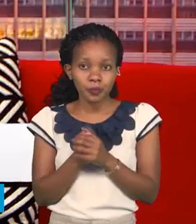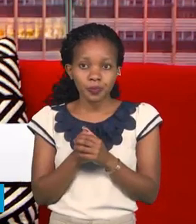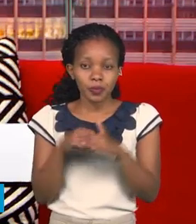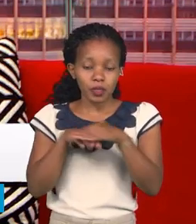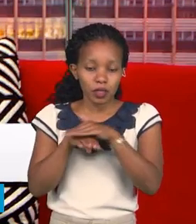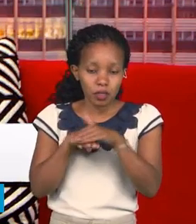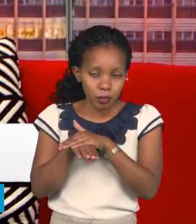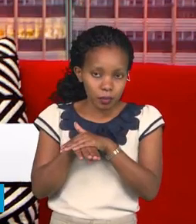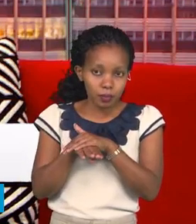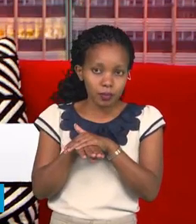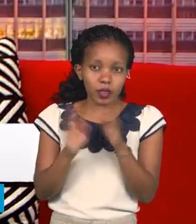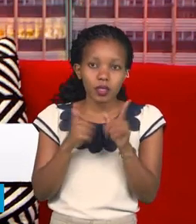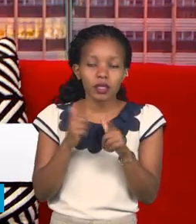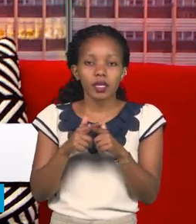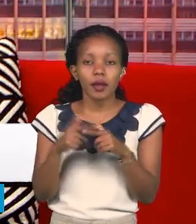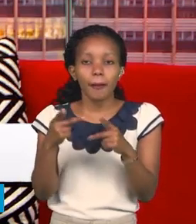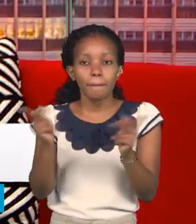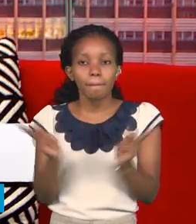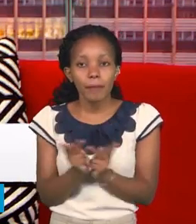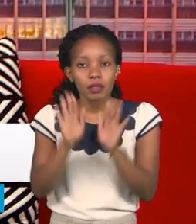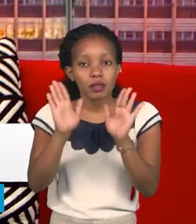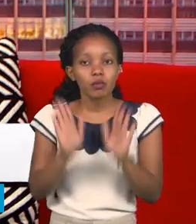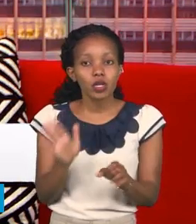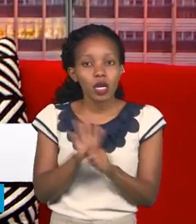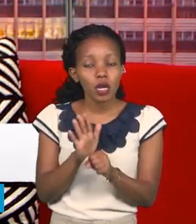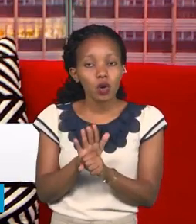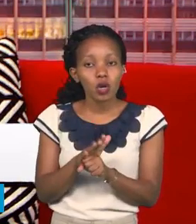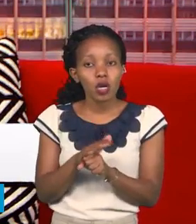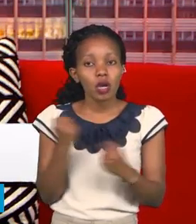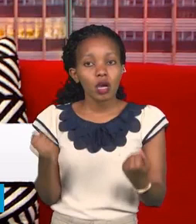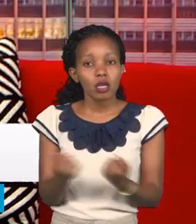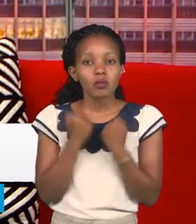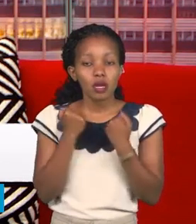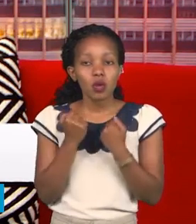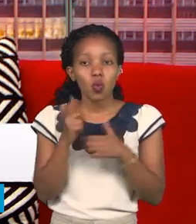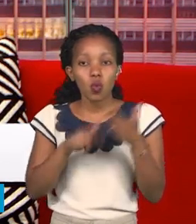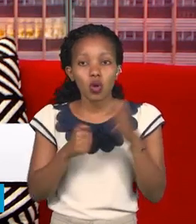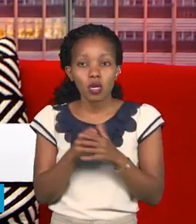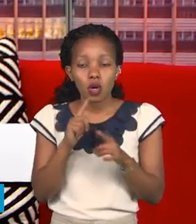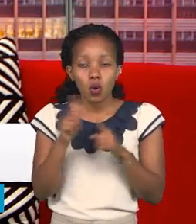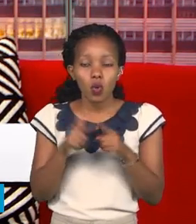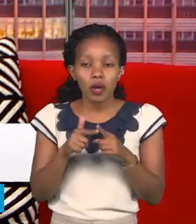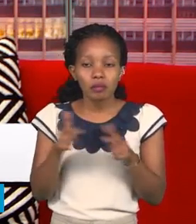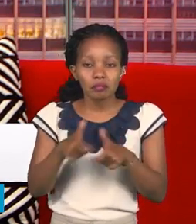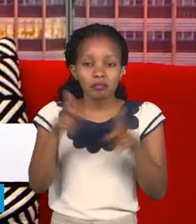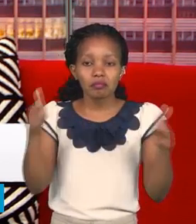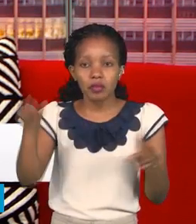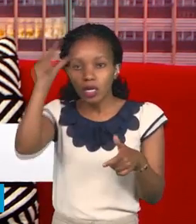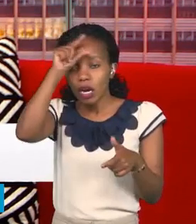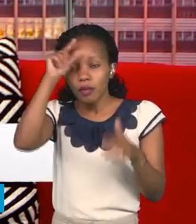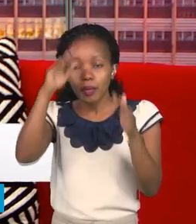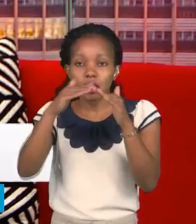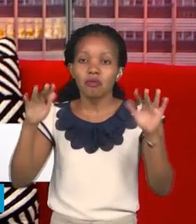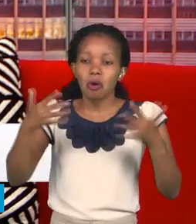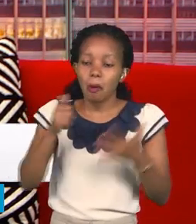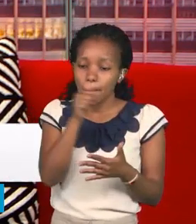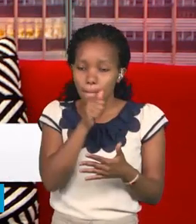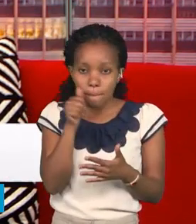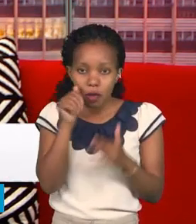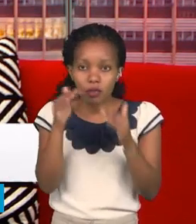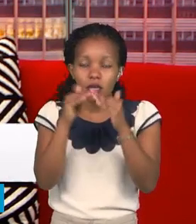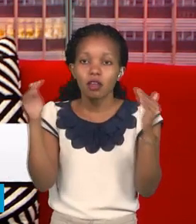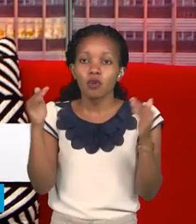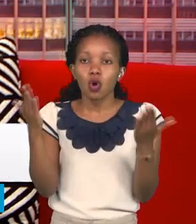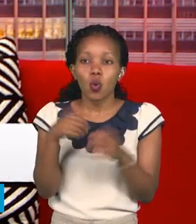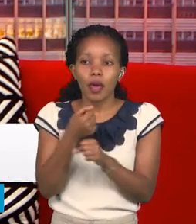Accessibility is one of the major pillars, yeah. Yeah. right? Sure so what happens is when you expand, mm-hmm. right, mm-hmm. either from a government level or mm-hmm. from a private level, okay. so that's where